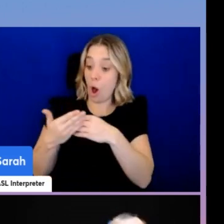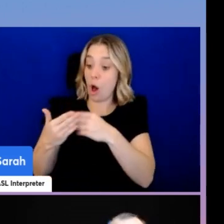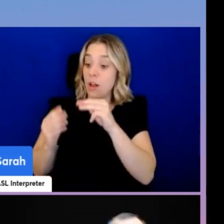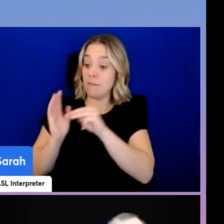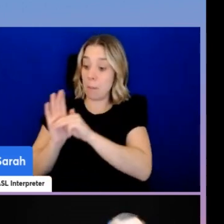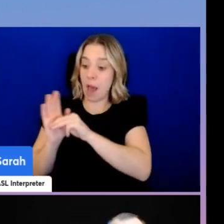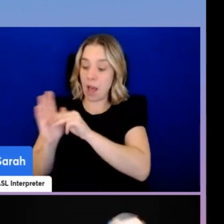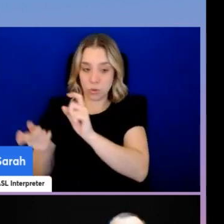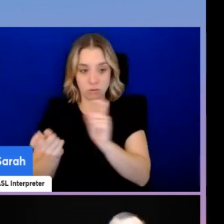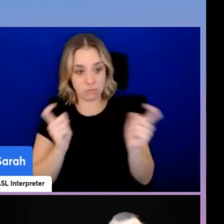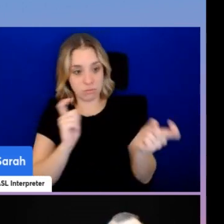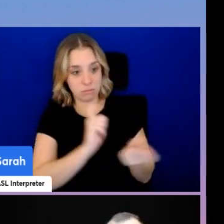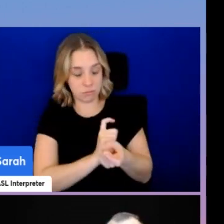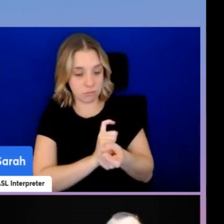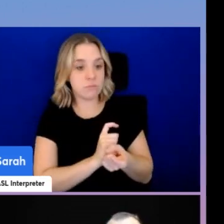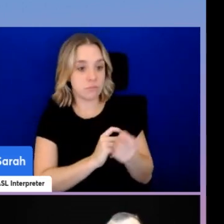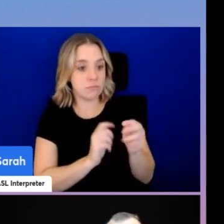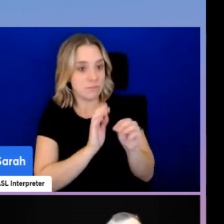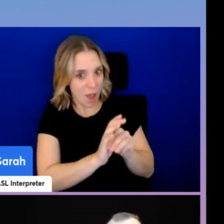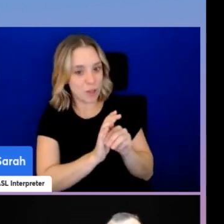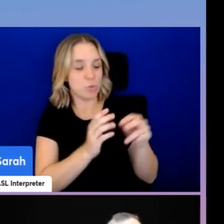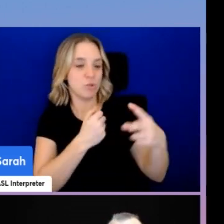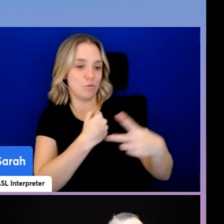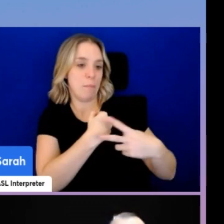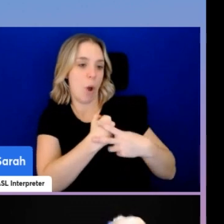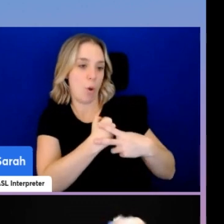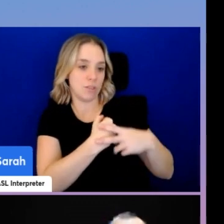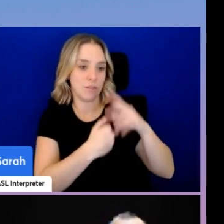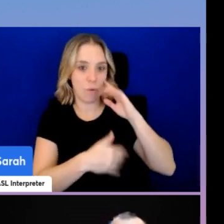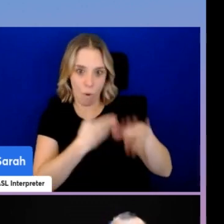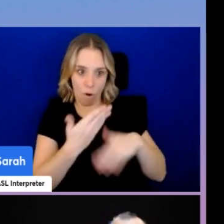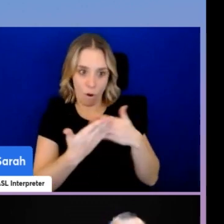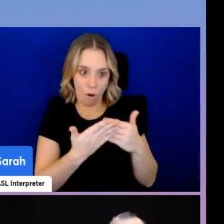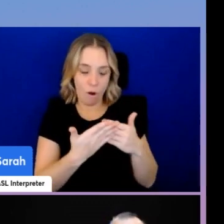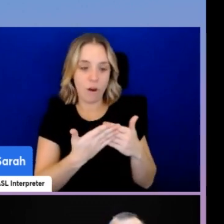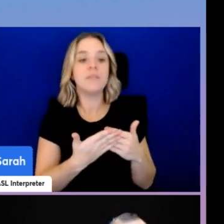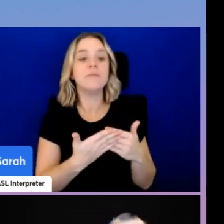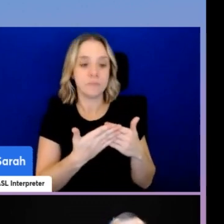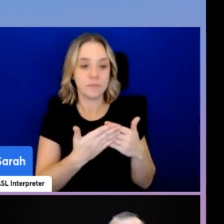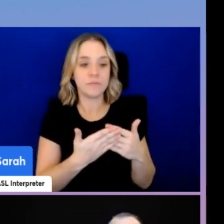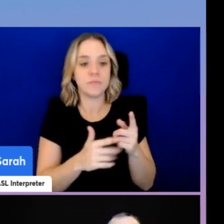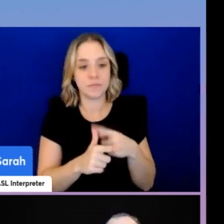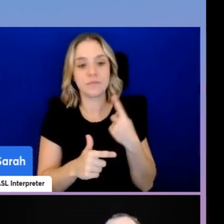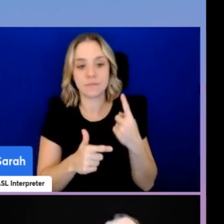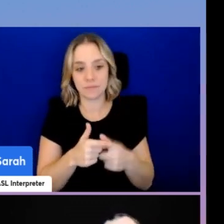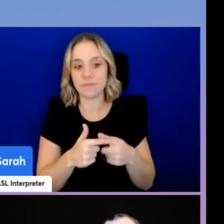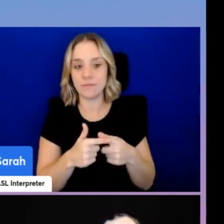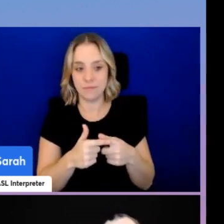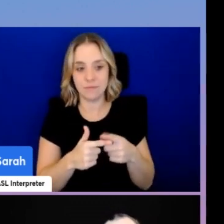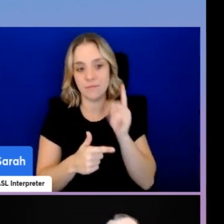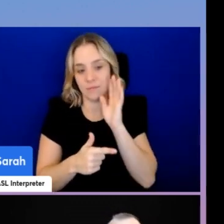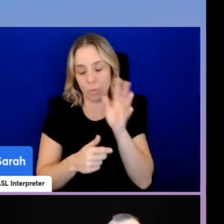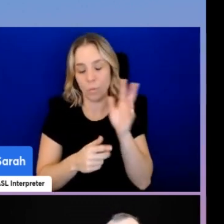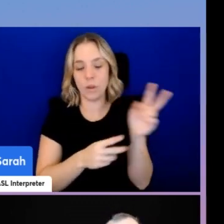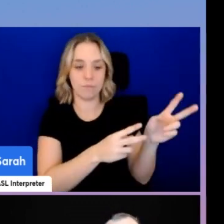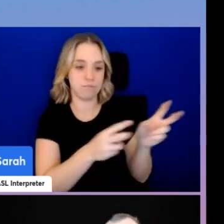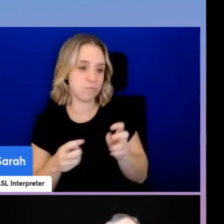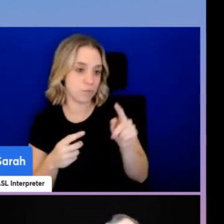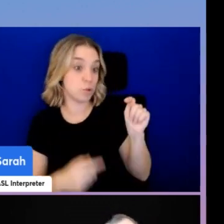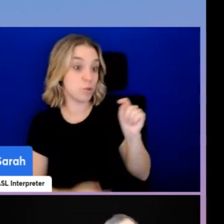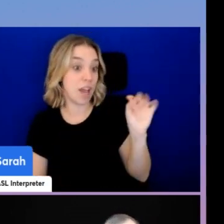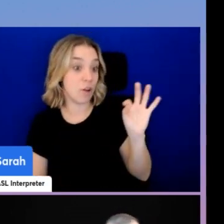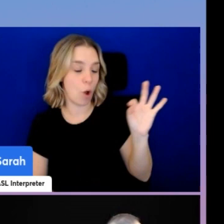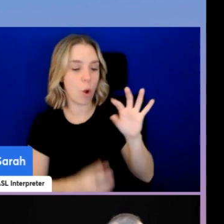we create multi-repos out of all of them. And then this will then be sucked in by Terraform Cloud to be used